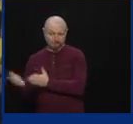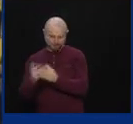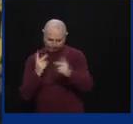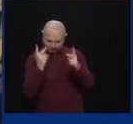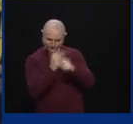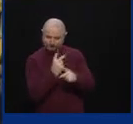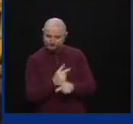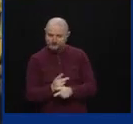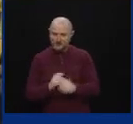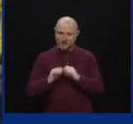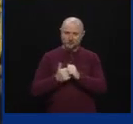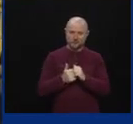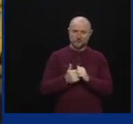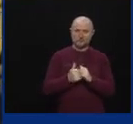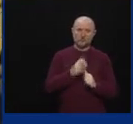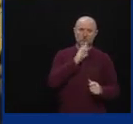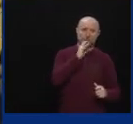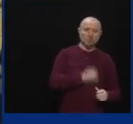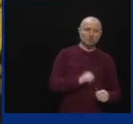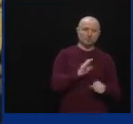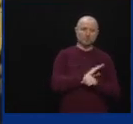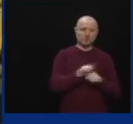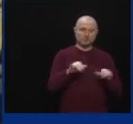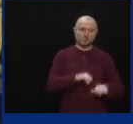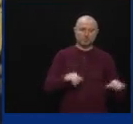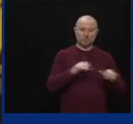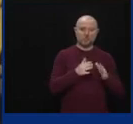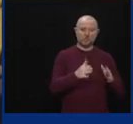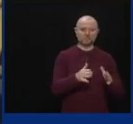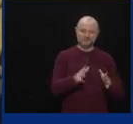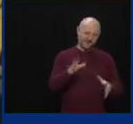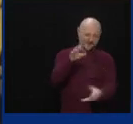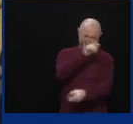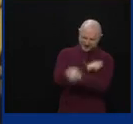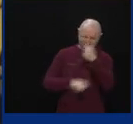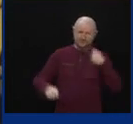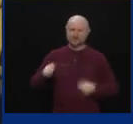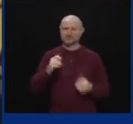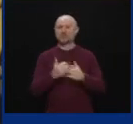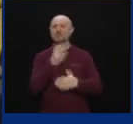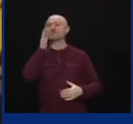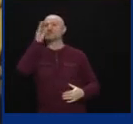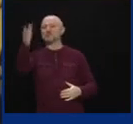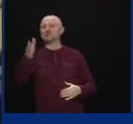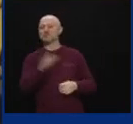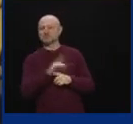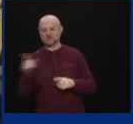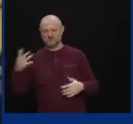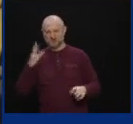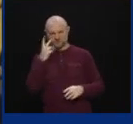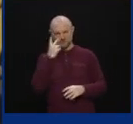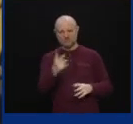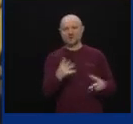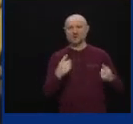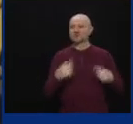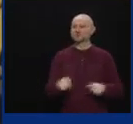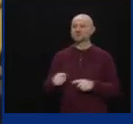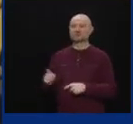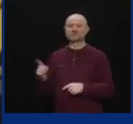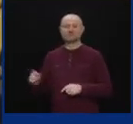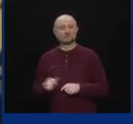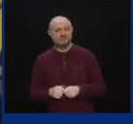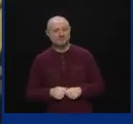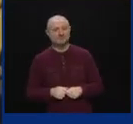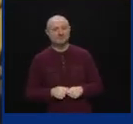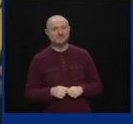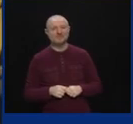transition from the old legacy businesses to the new future. And you saw this happening before most did. And this is who I'm